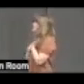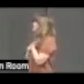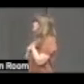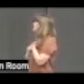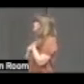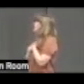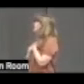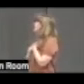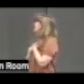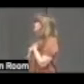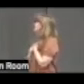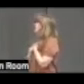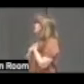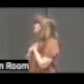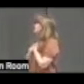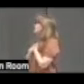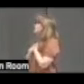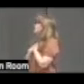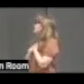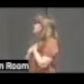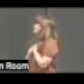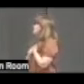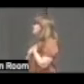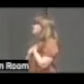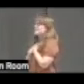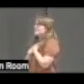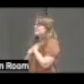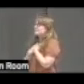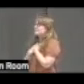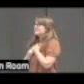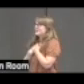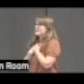kind of pulls at your heartstrings. These are species that we've